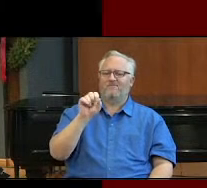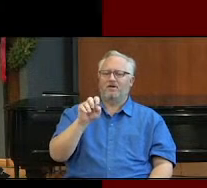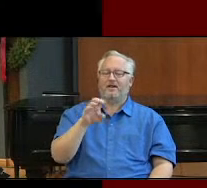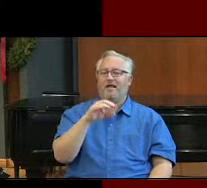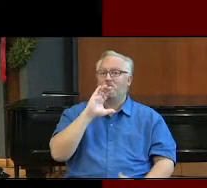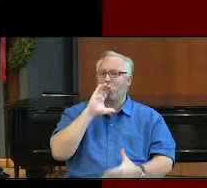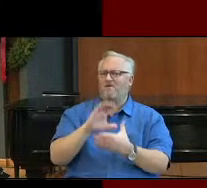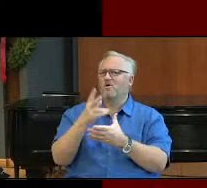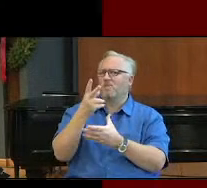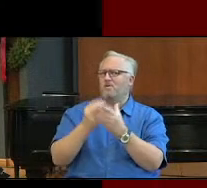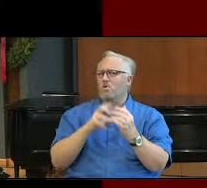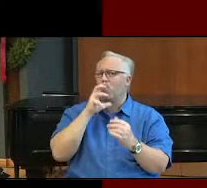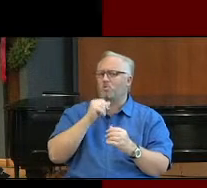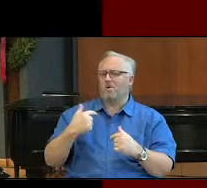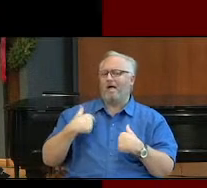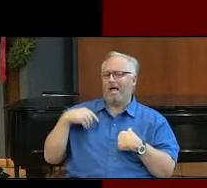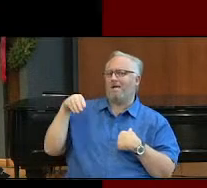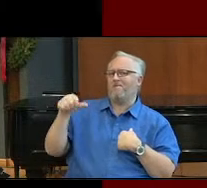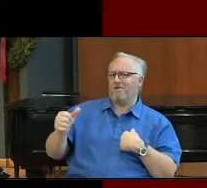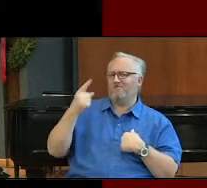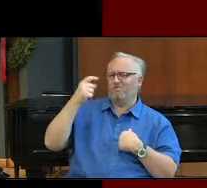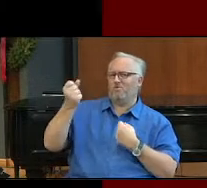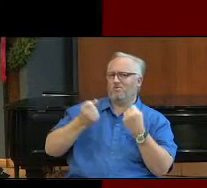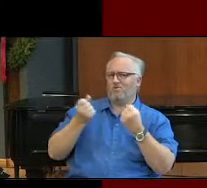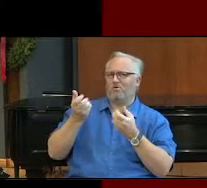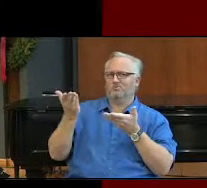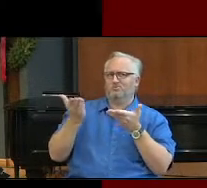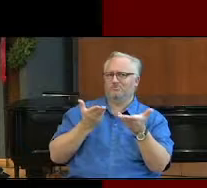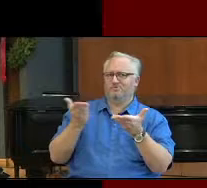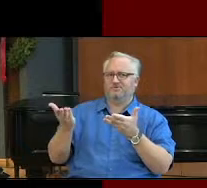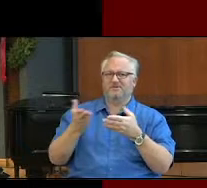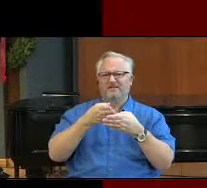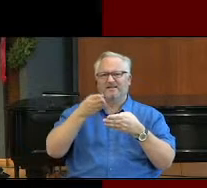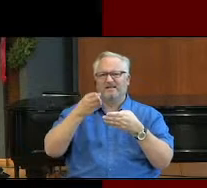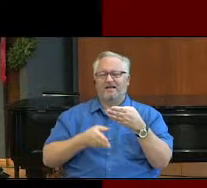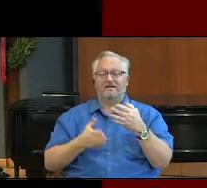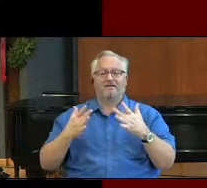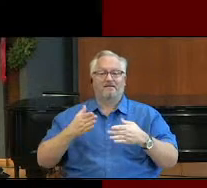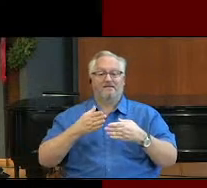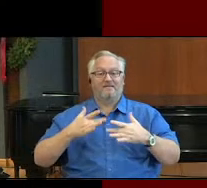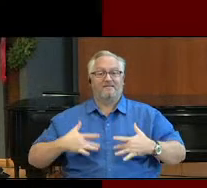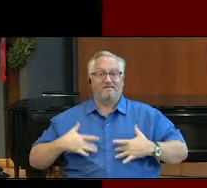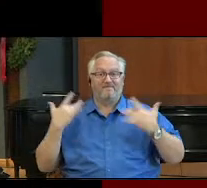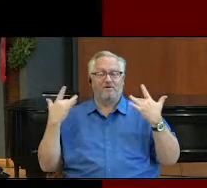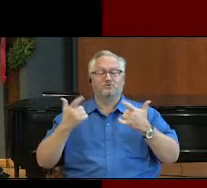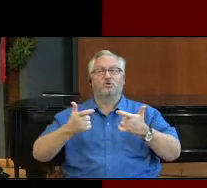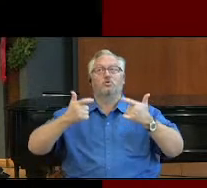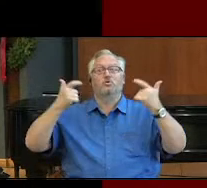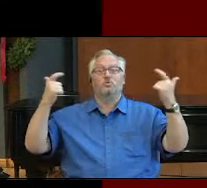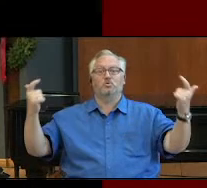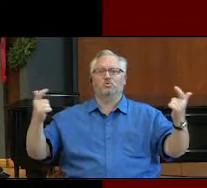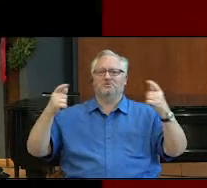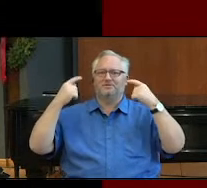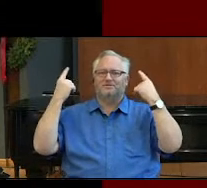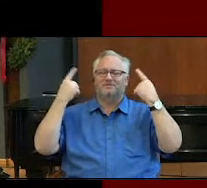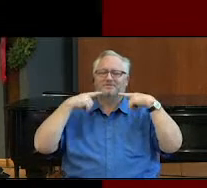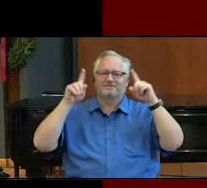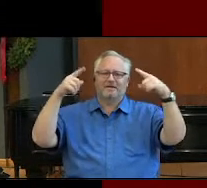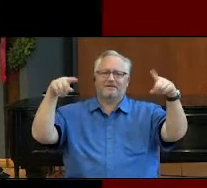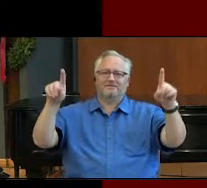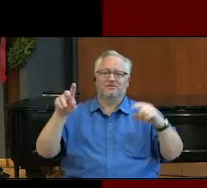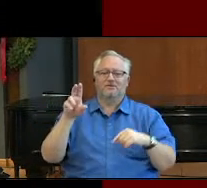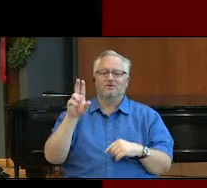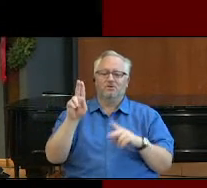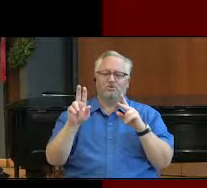age. So I paid for the car service. In the end, the event was an enormous success, and the UN Decade of People